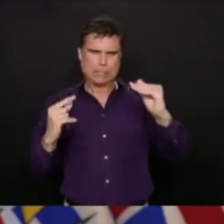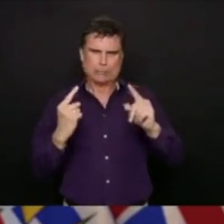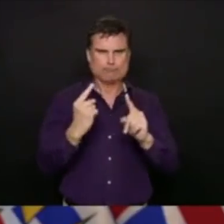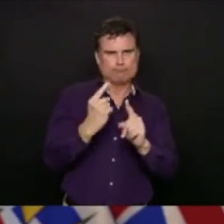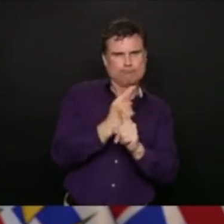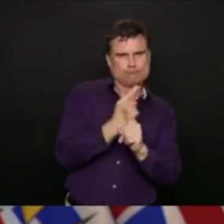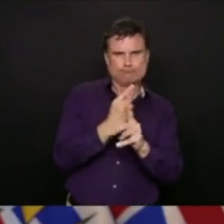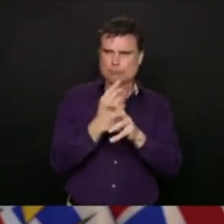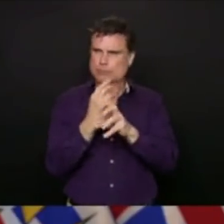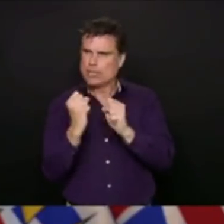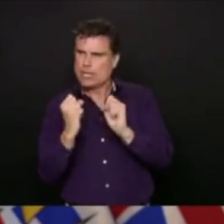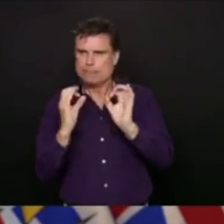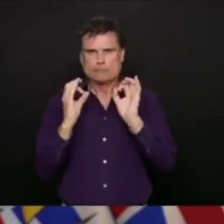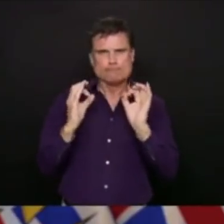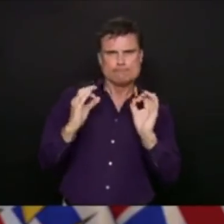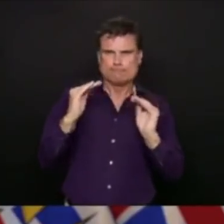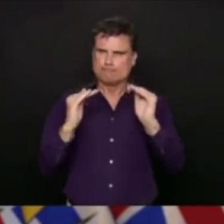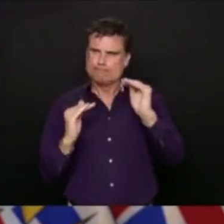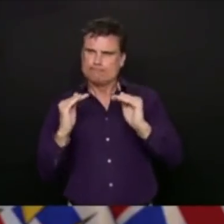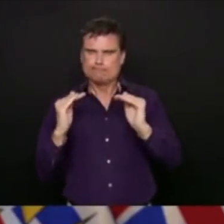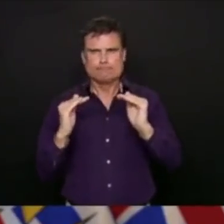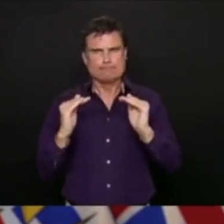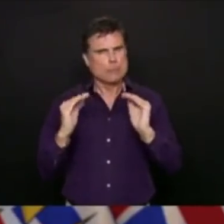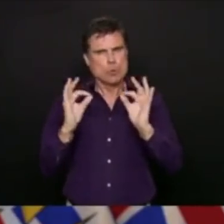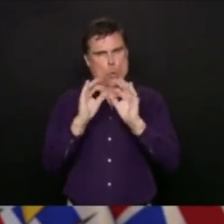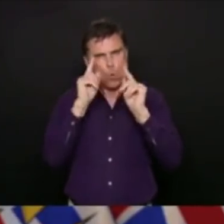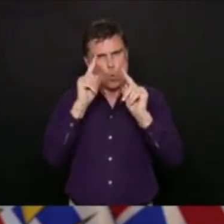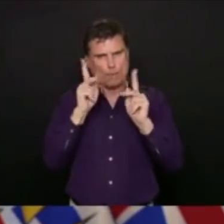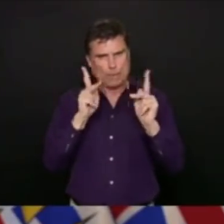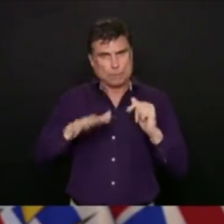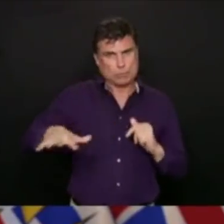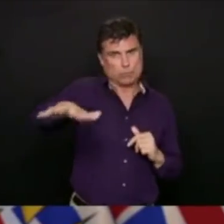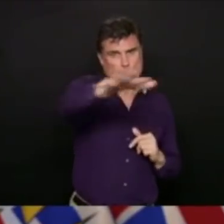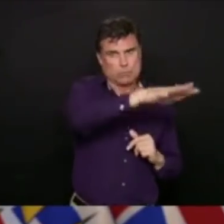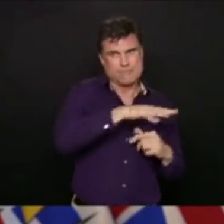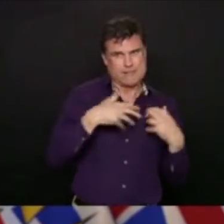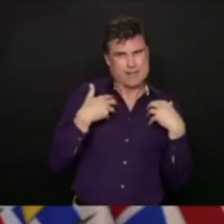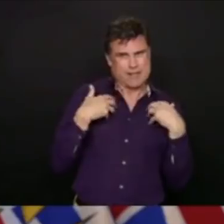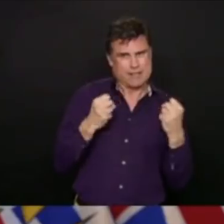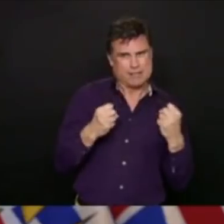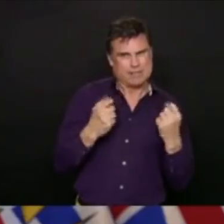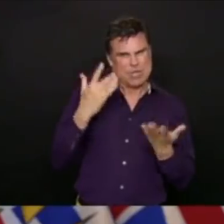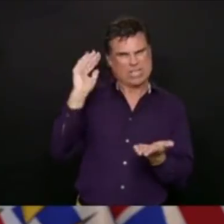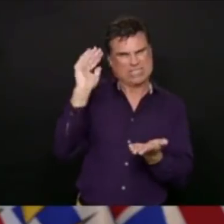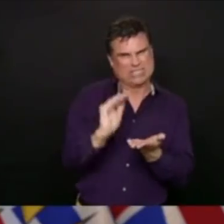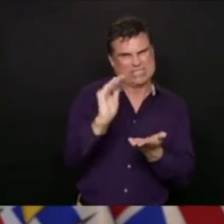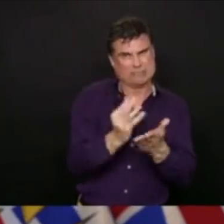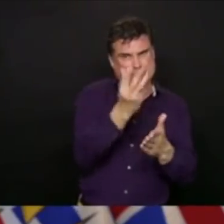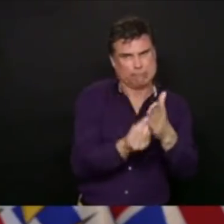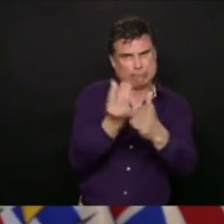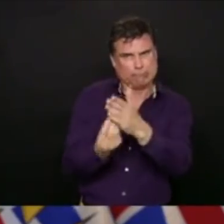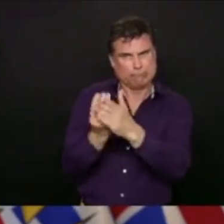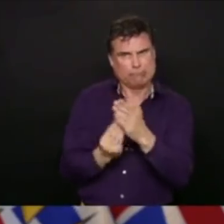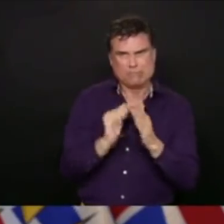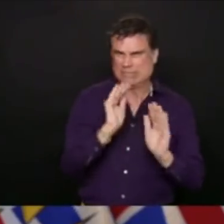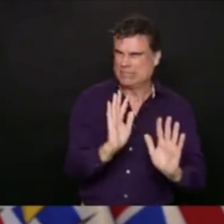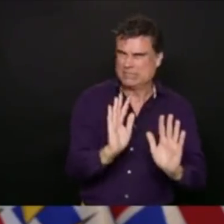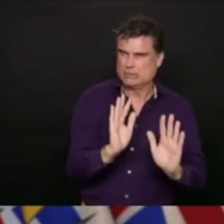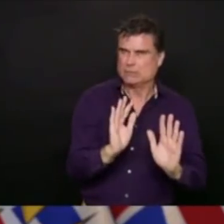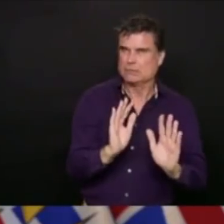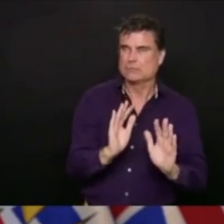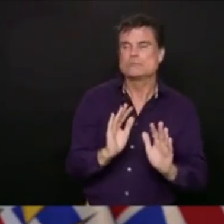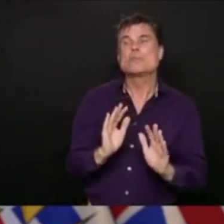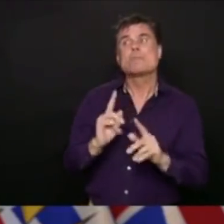also have no evidence that we can see yet that they've reached a level of community immunity that would be